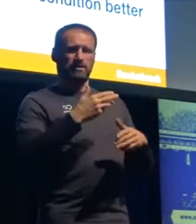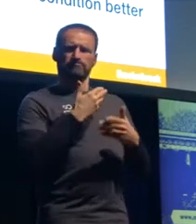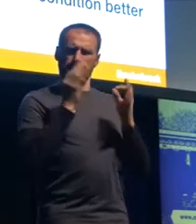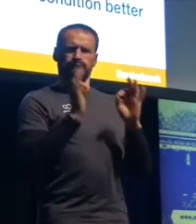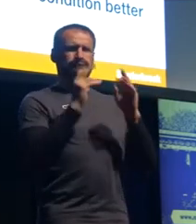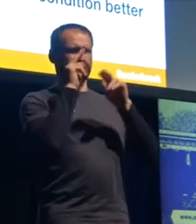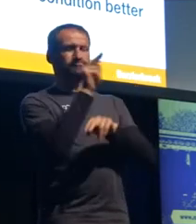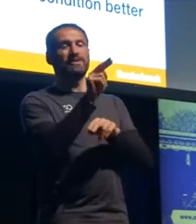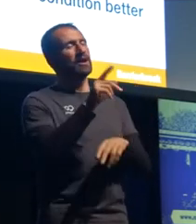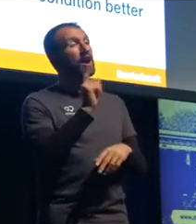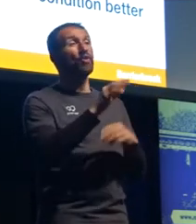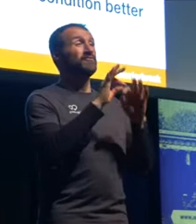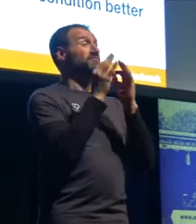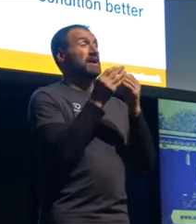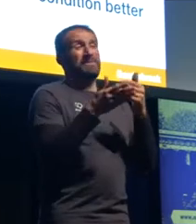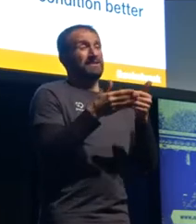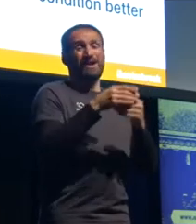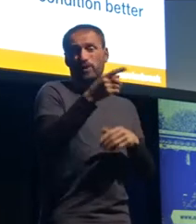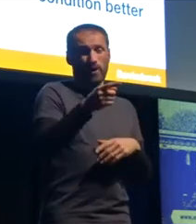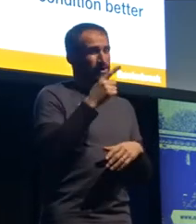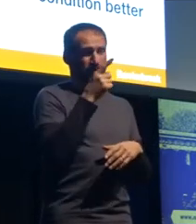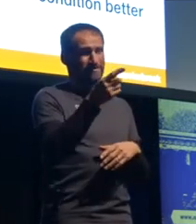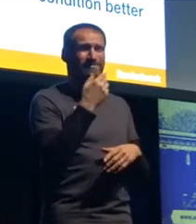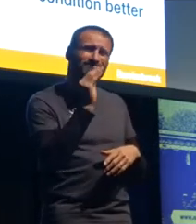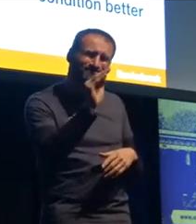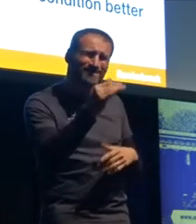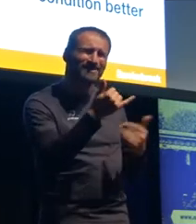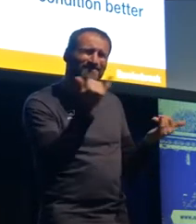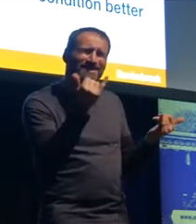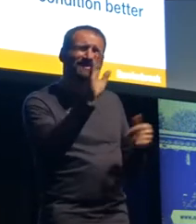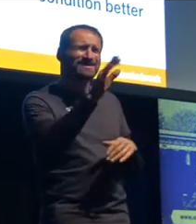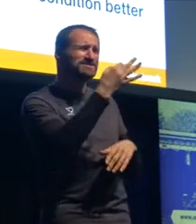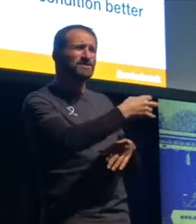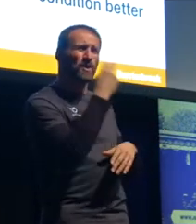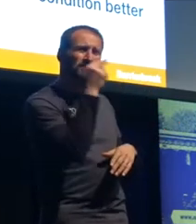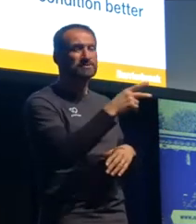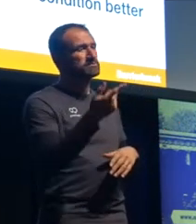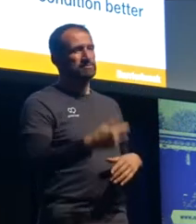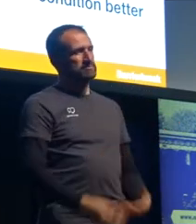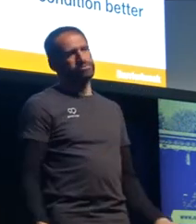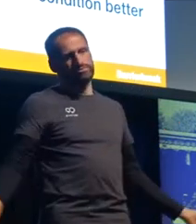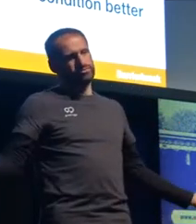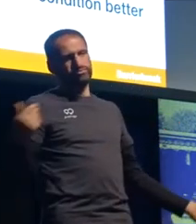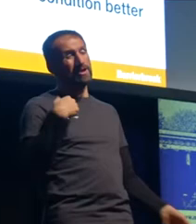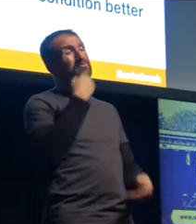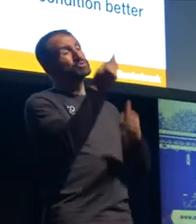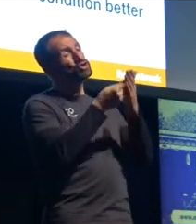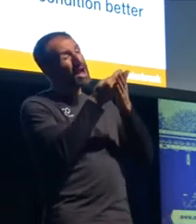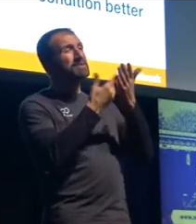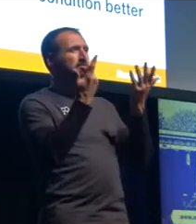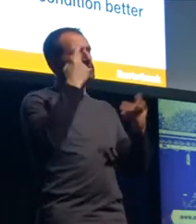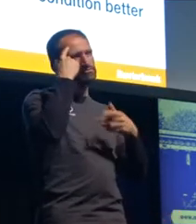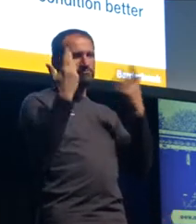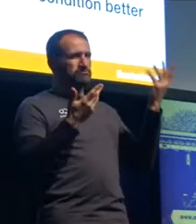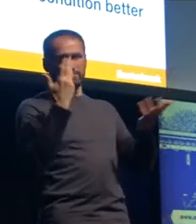understand what the issue with my son is, but, you know, a picture is better than 1,000 words. So if you can somehow get a visual aspect to